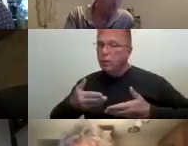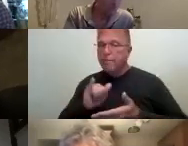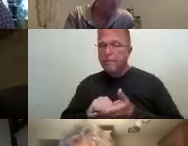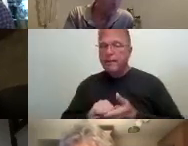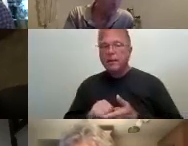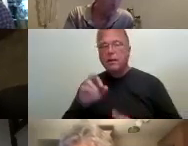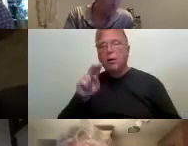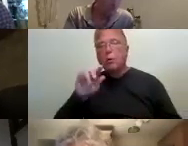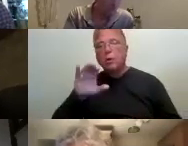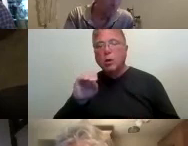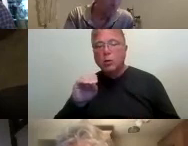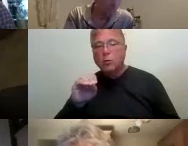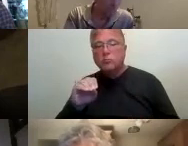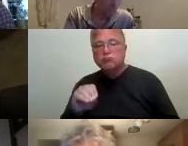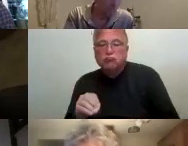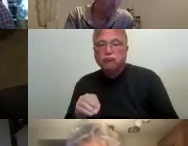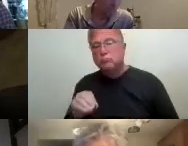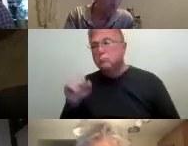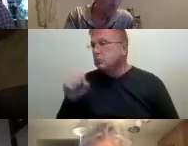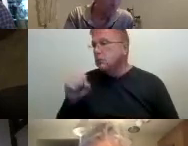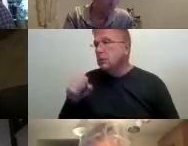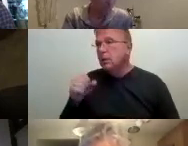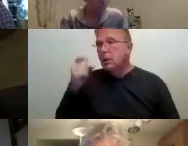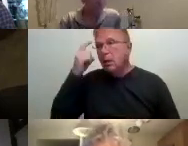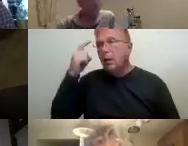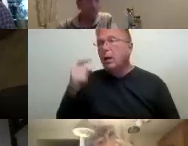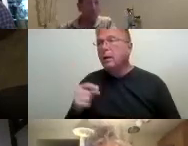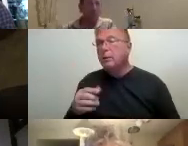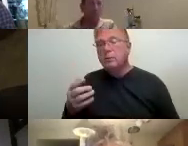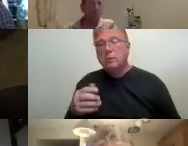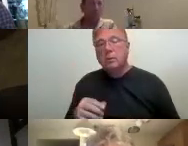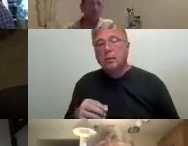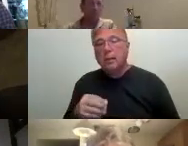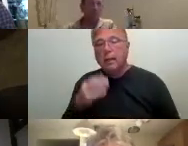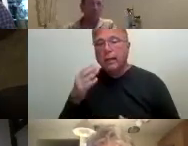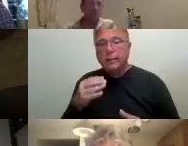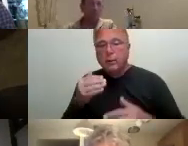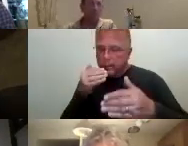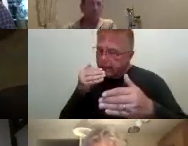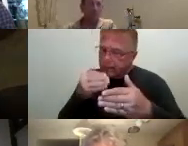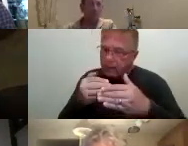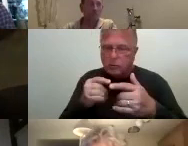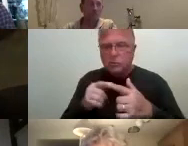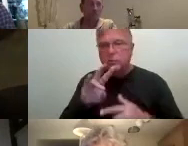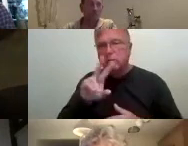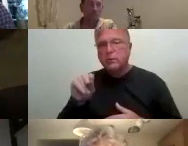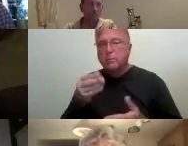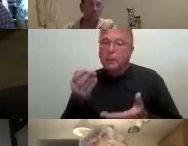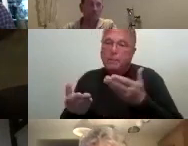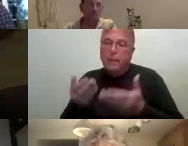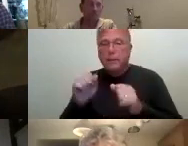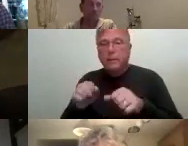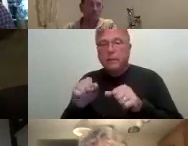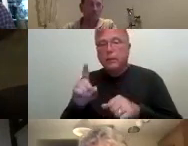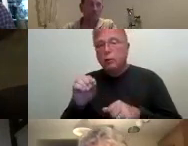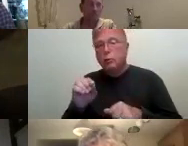Ricardo, so Yeah, I think I know there are we're more getting hands? close. Yeah, Yeah, I know we're getting okay. close to 7:30, but maybe we can do Mary.